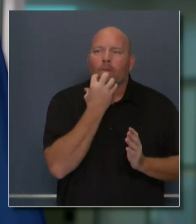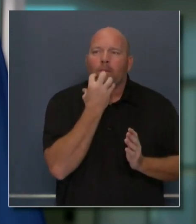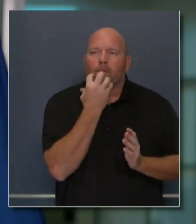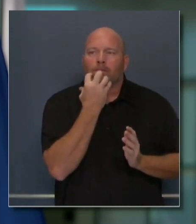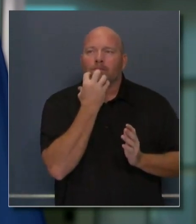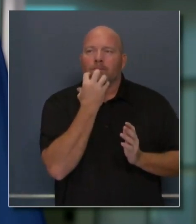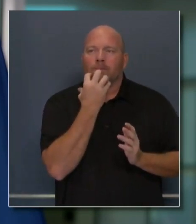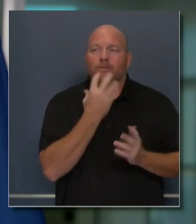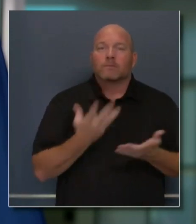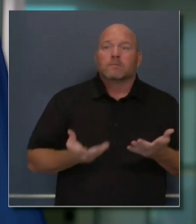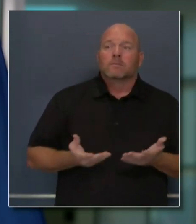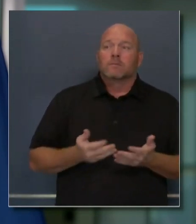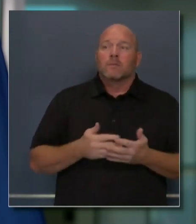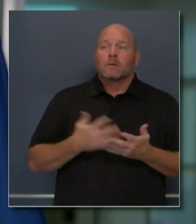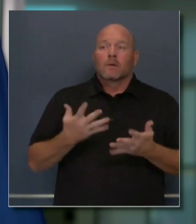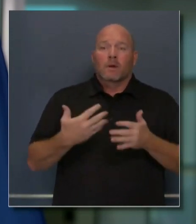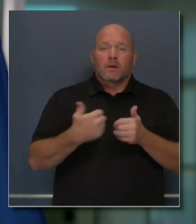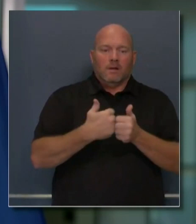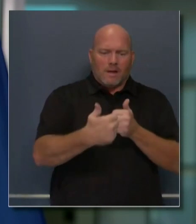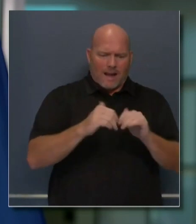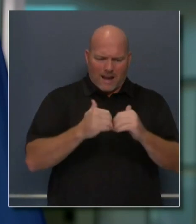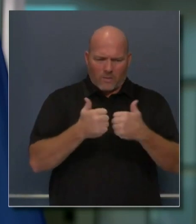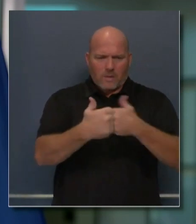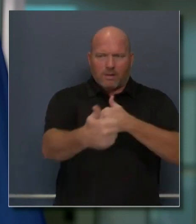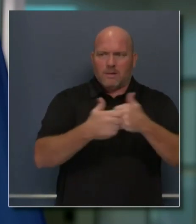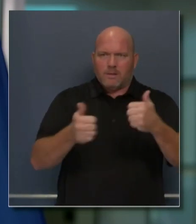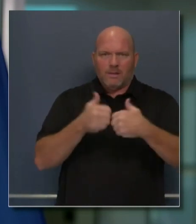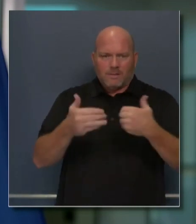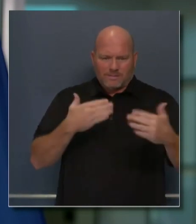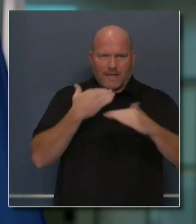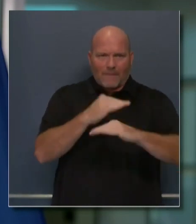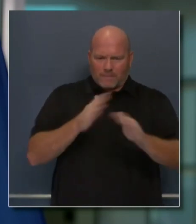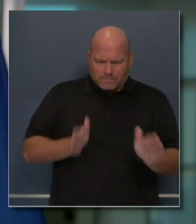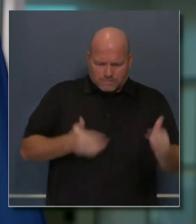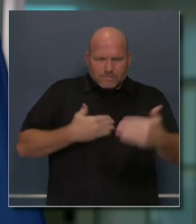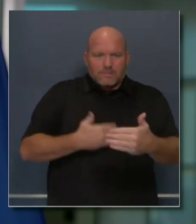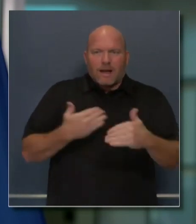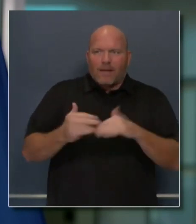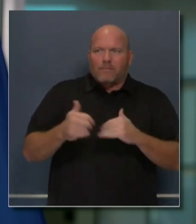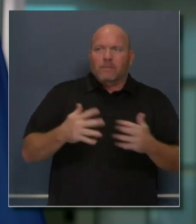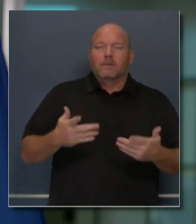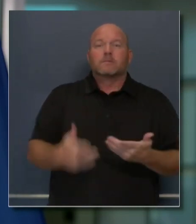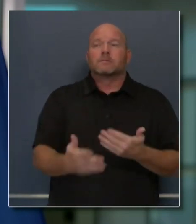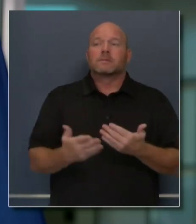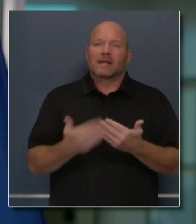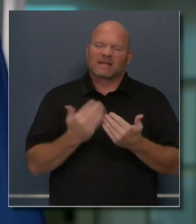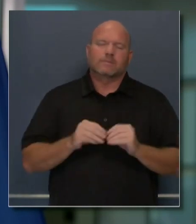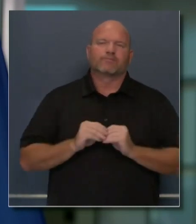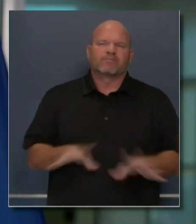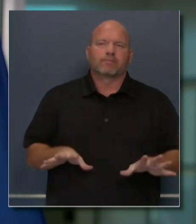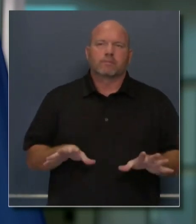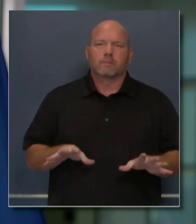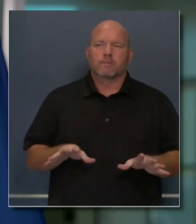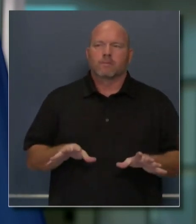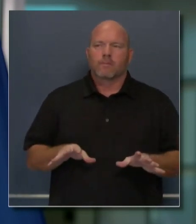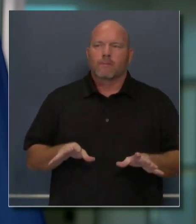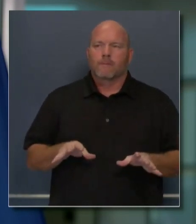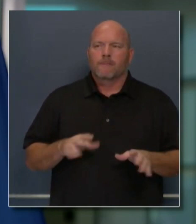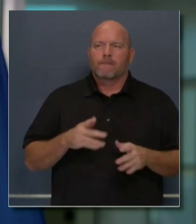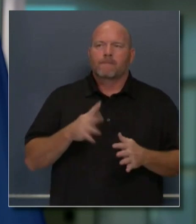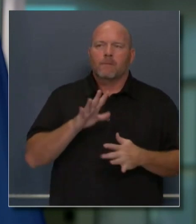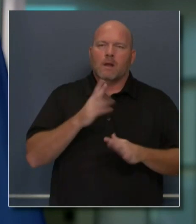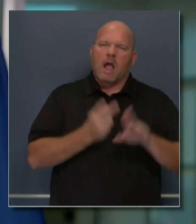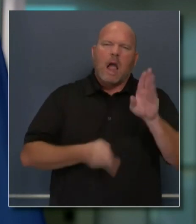put their physical proximity and likelihood of transmitting disease at higher risk. And that's